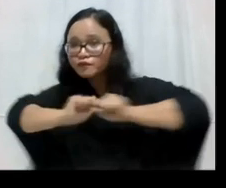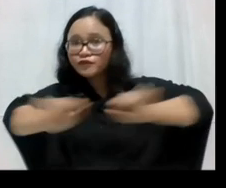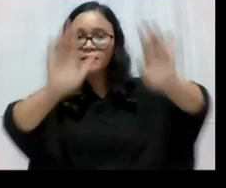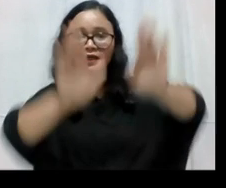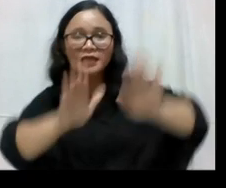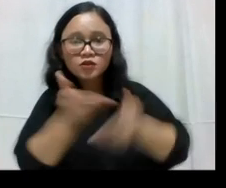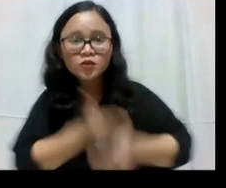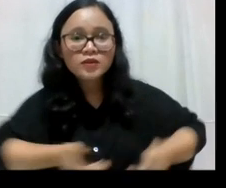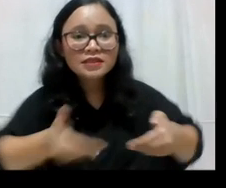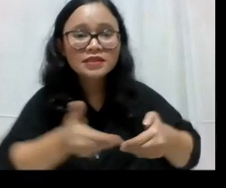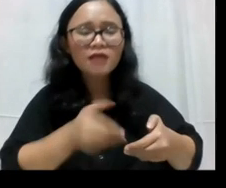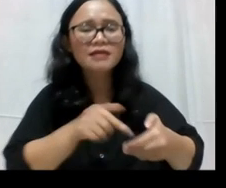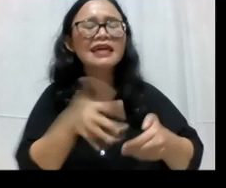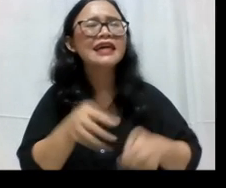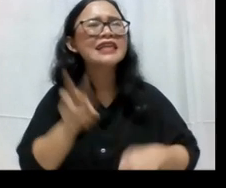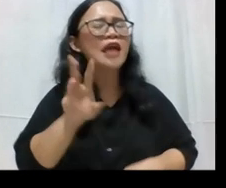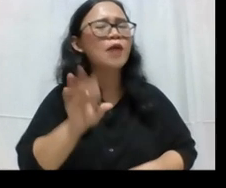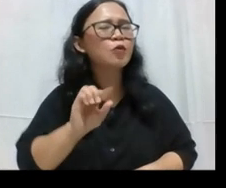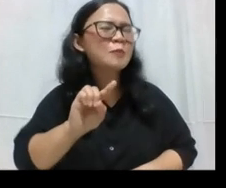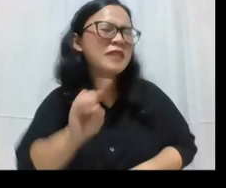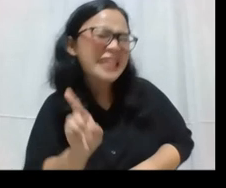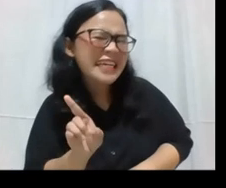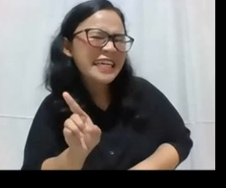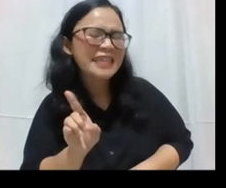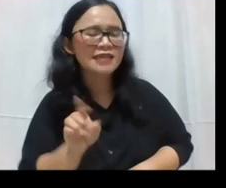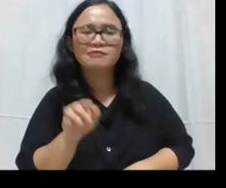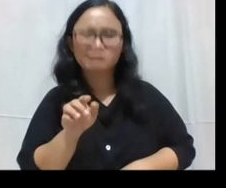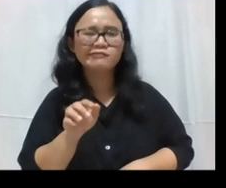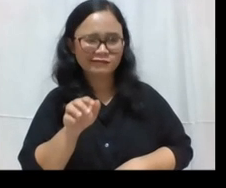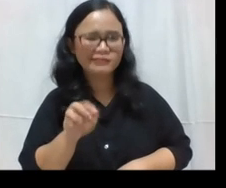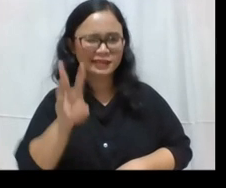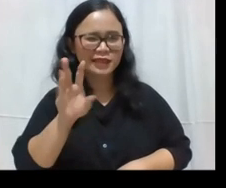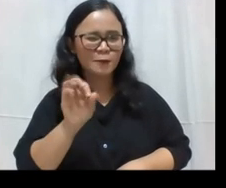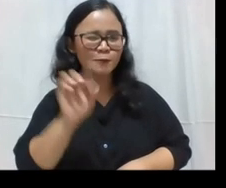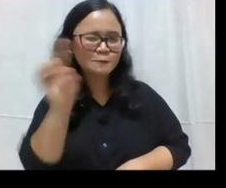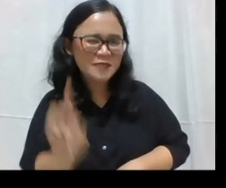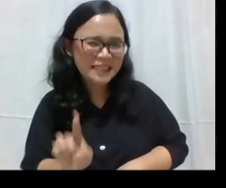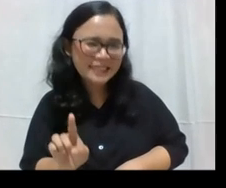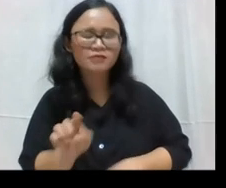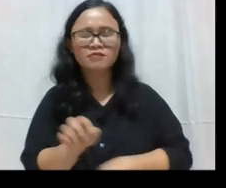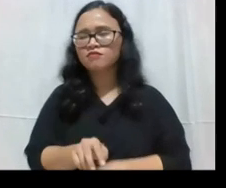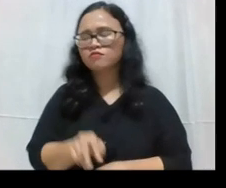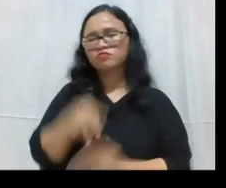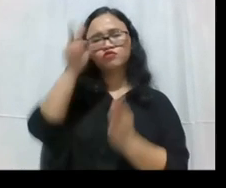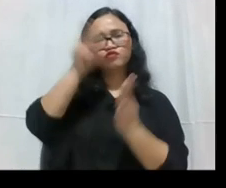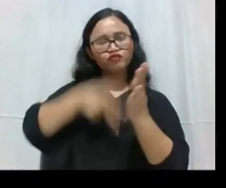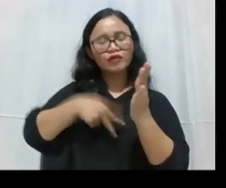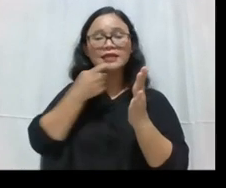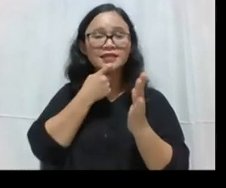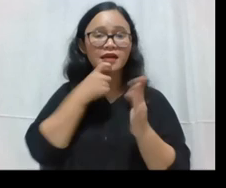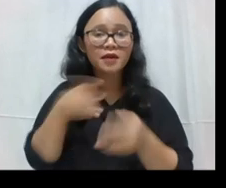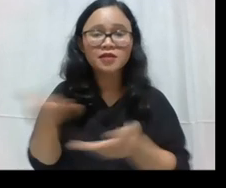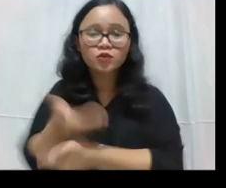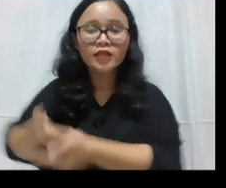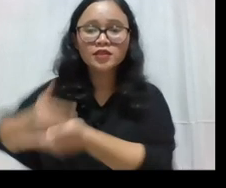It's about the 3-minute national mourning, and in the entire city of Wuhan just shut down with an air siren,